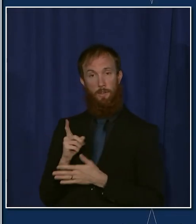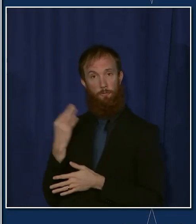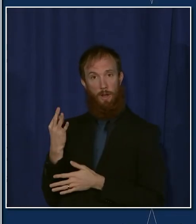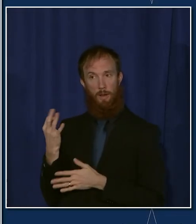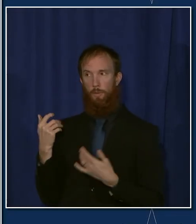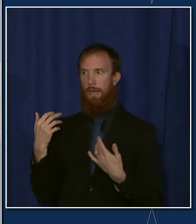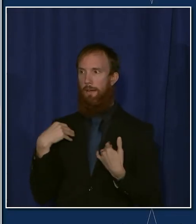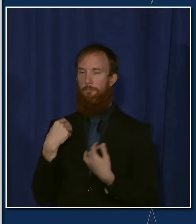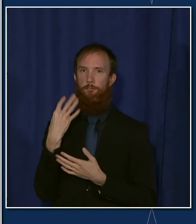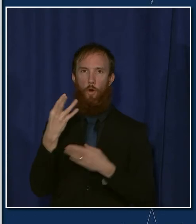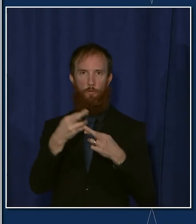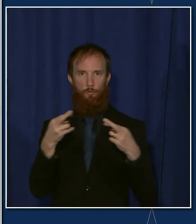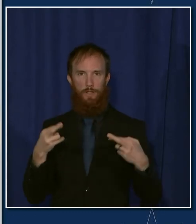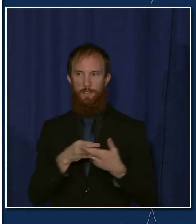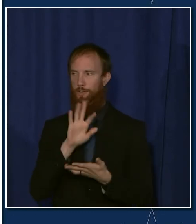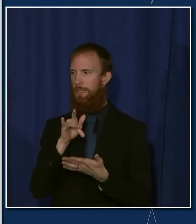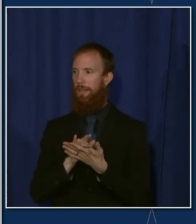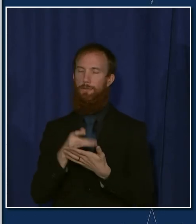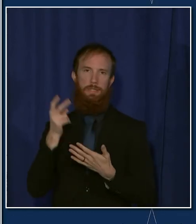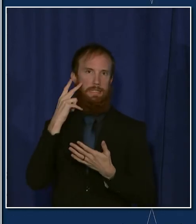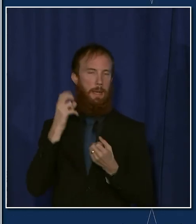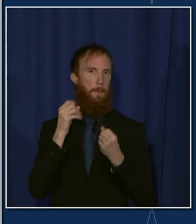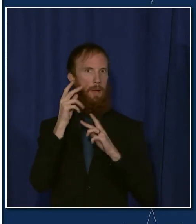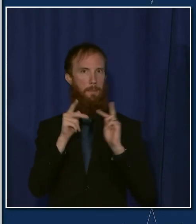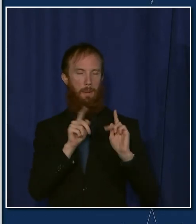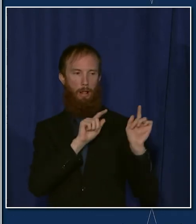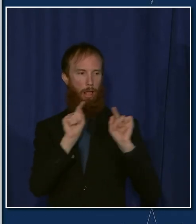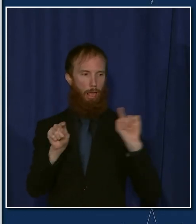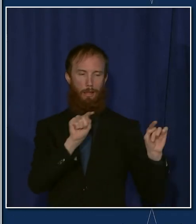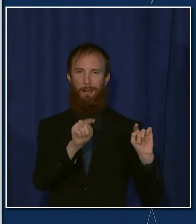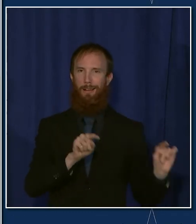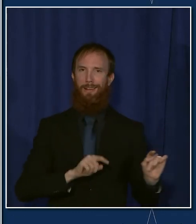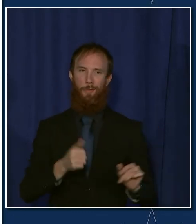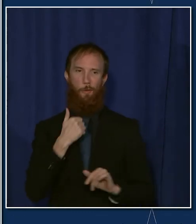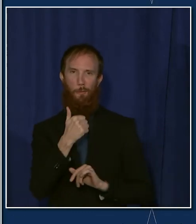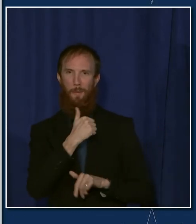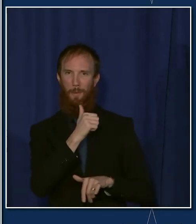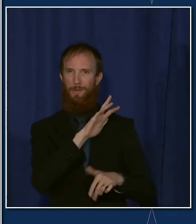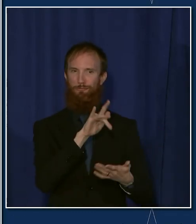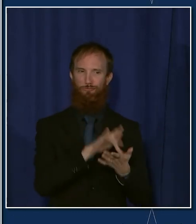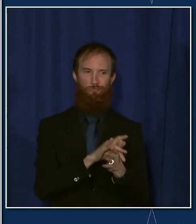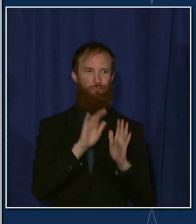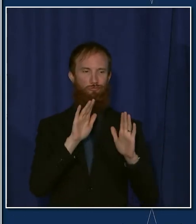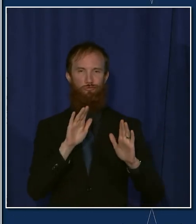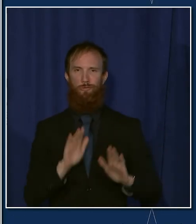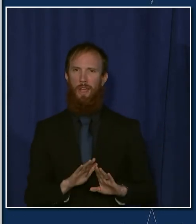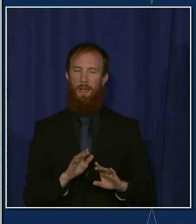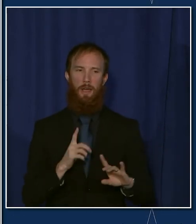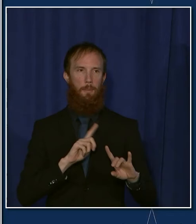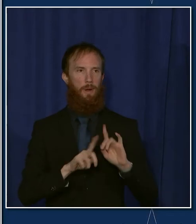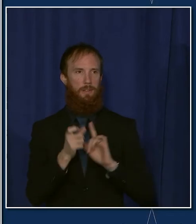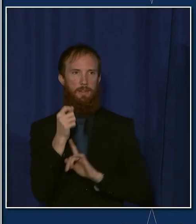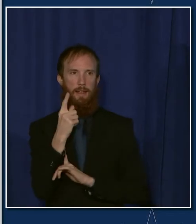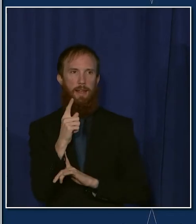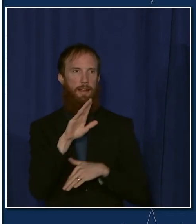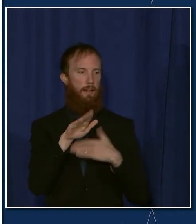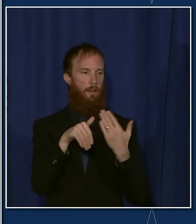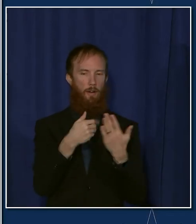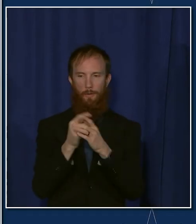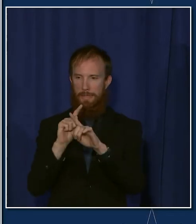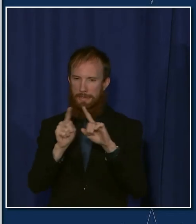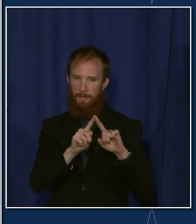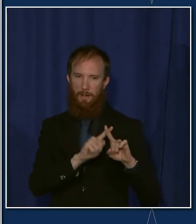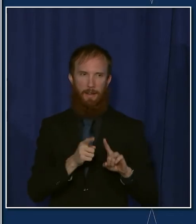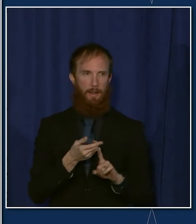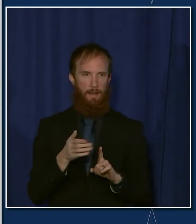regional centers. We had good turnouts with our mobile sites. We're still getting our data from our school-based clinics. But even in every one of those sites, we always